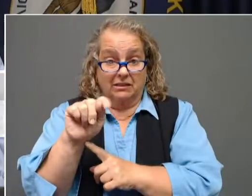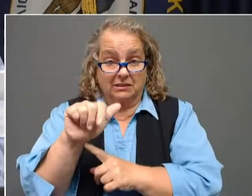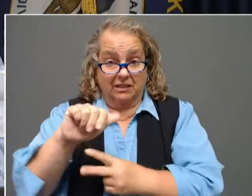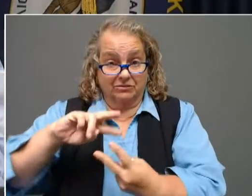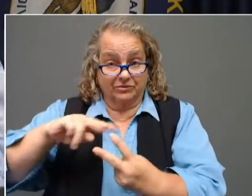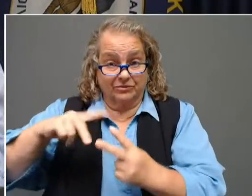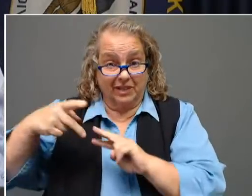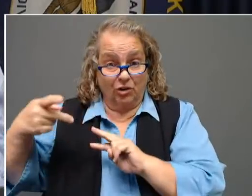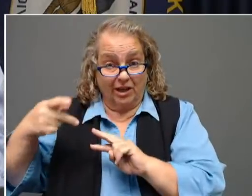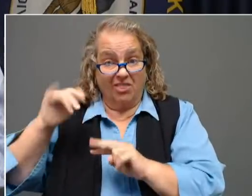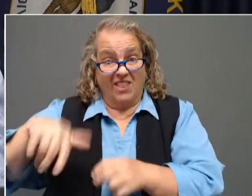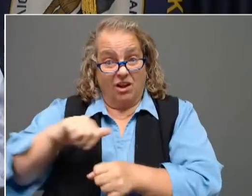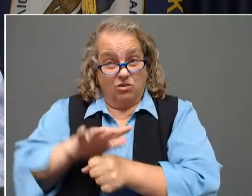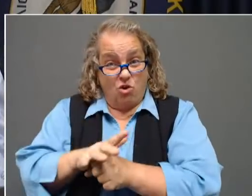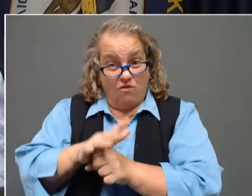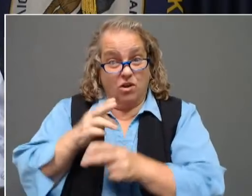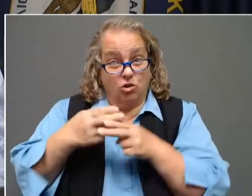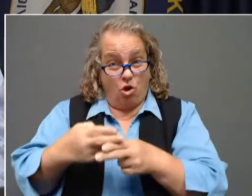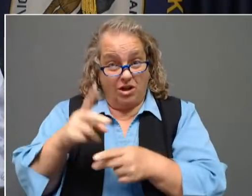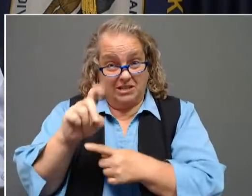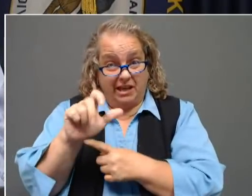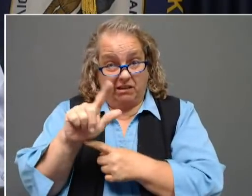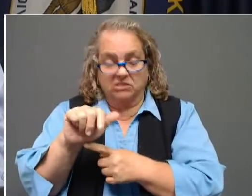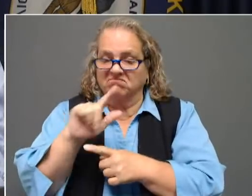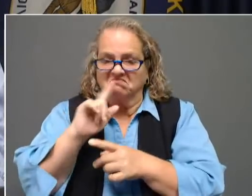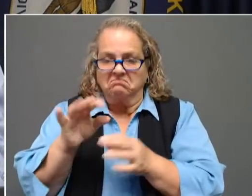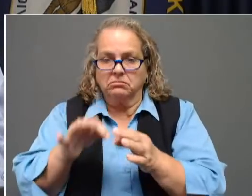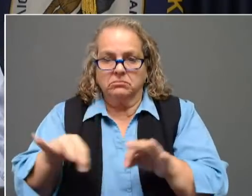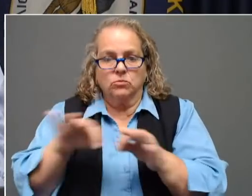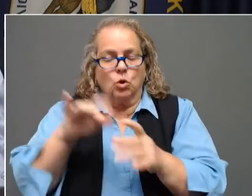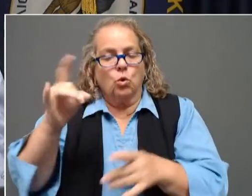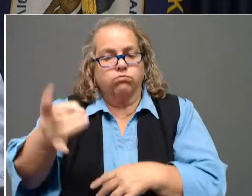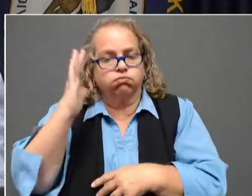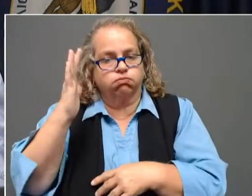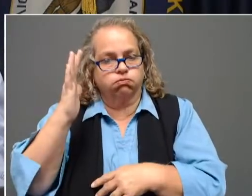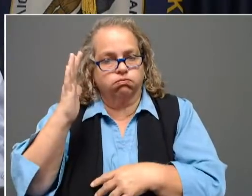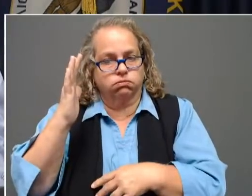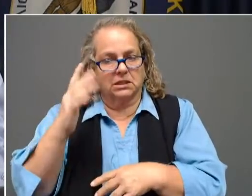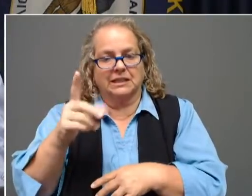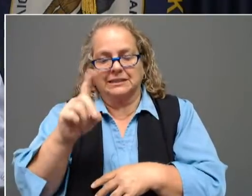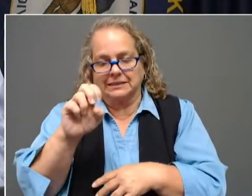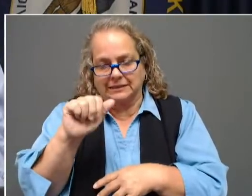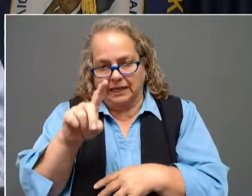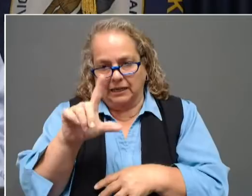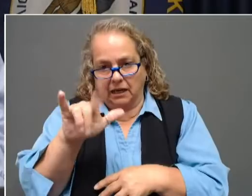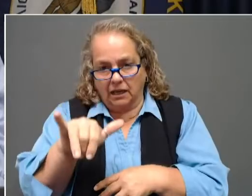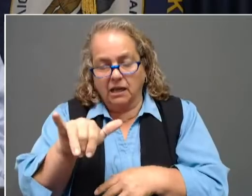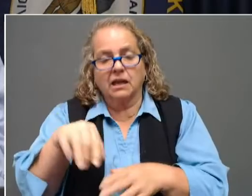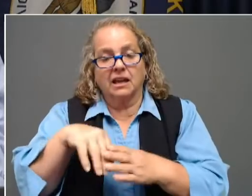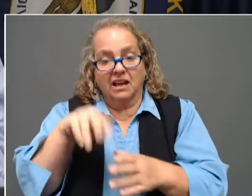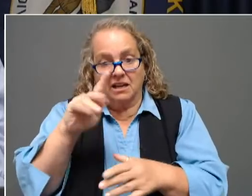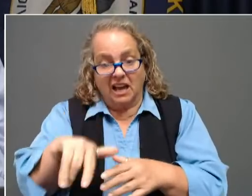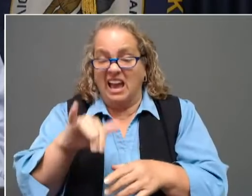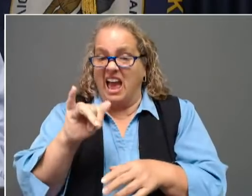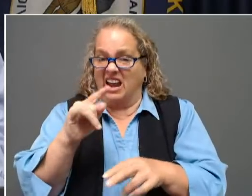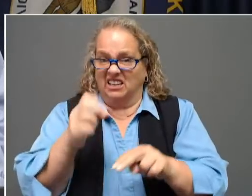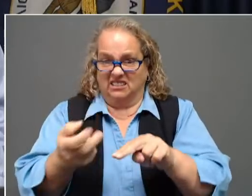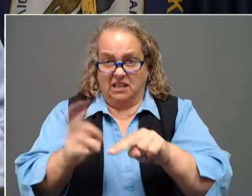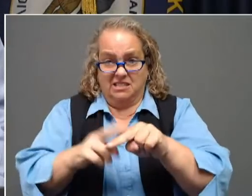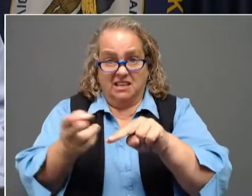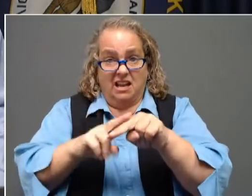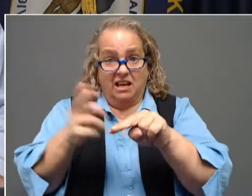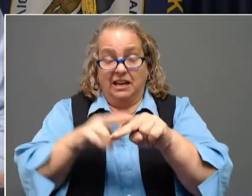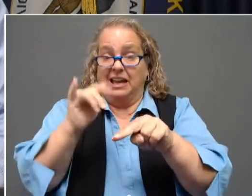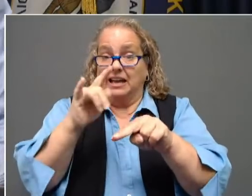is significant. To those unvaccinated, it is deadly, and in Kentucky, it is escalating and escalating